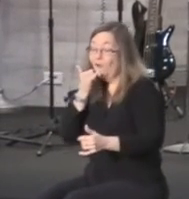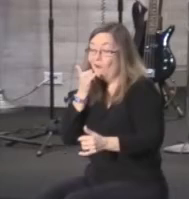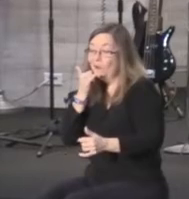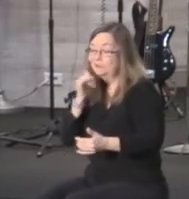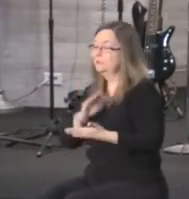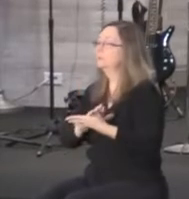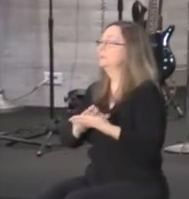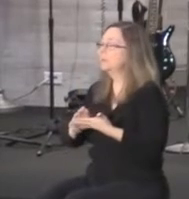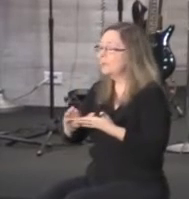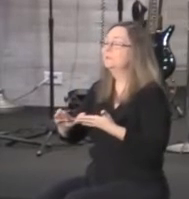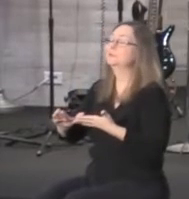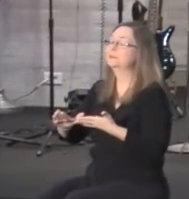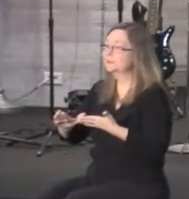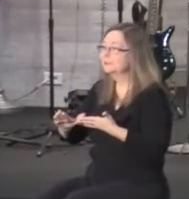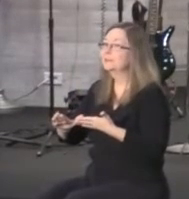so nice.